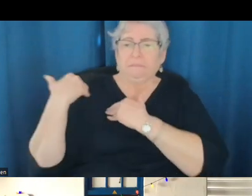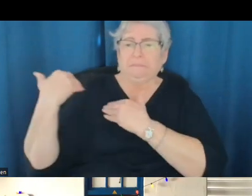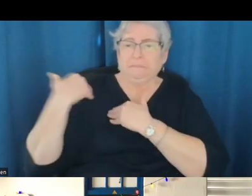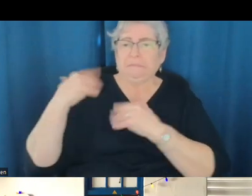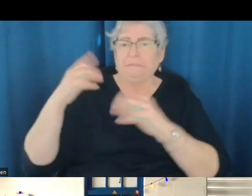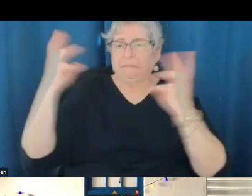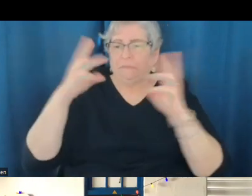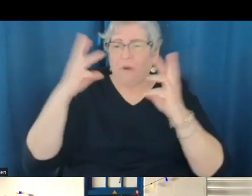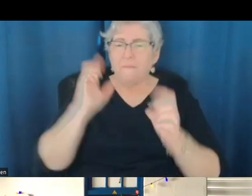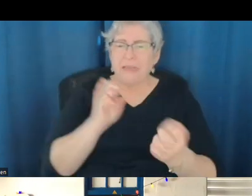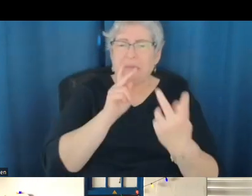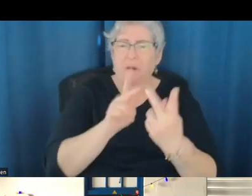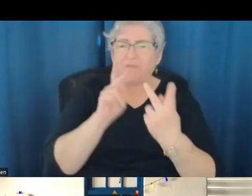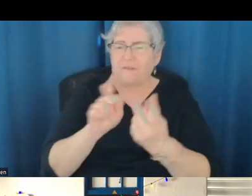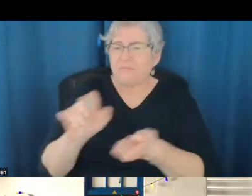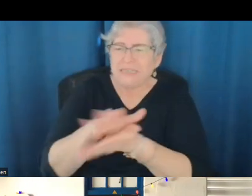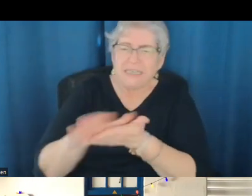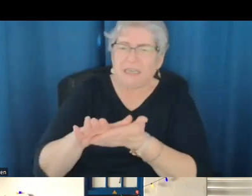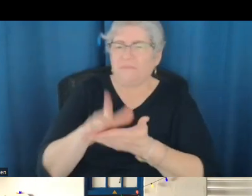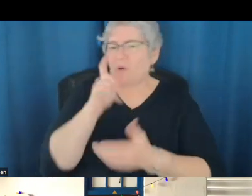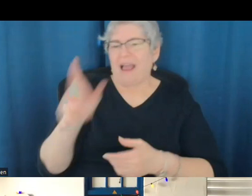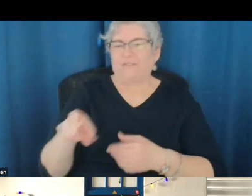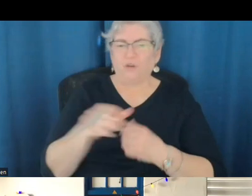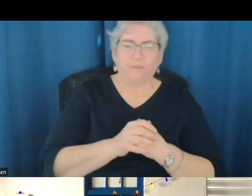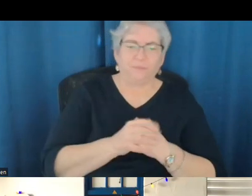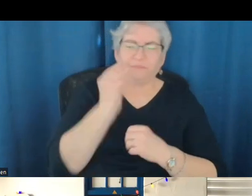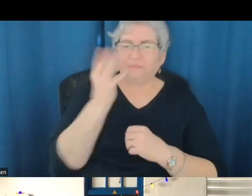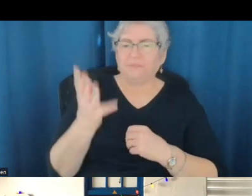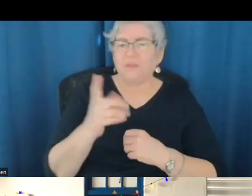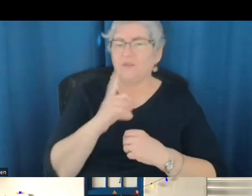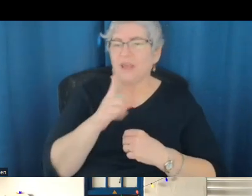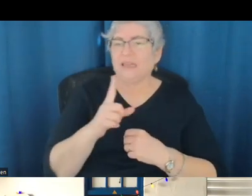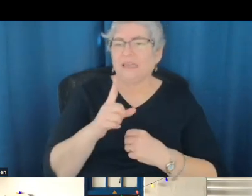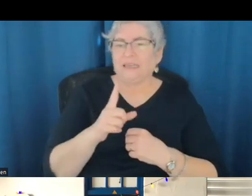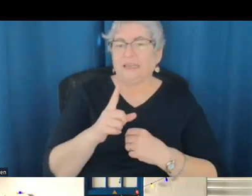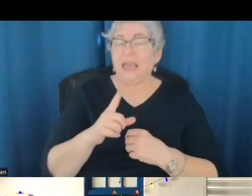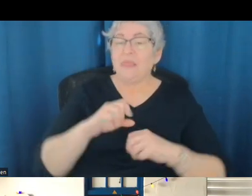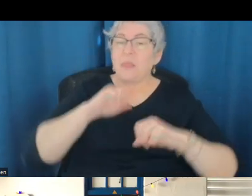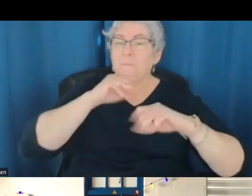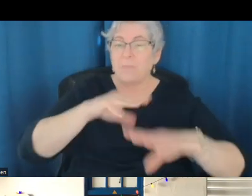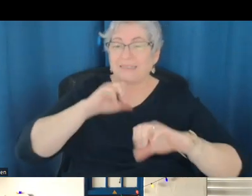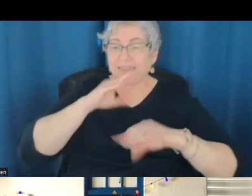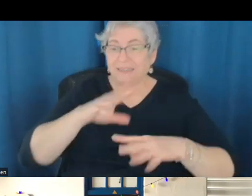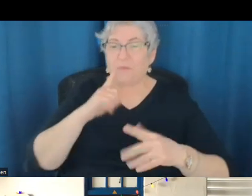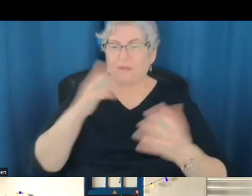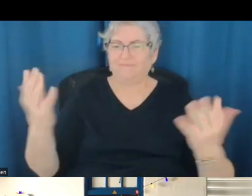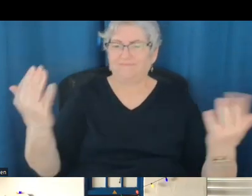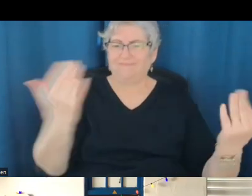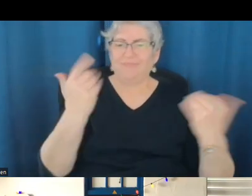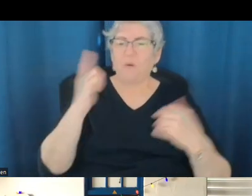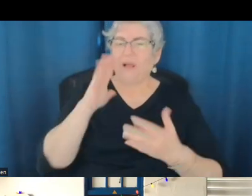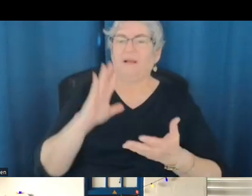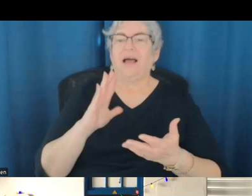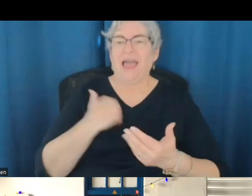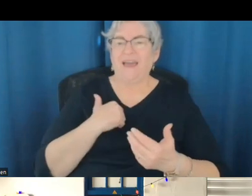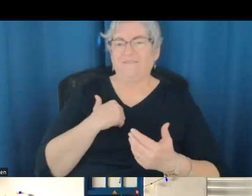keep a perfectly manicured garden. In fact, it is in the untidiness that you invite the wilderness in and